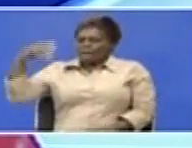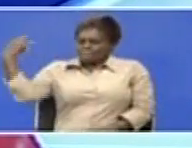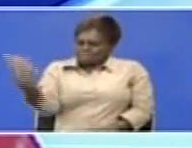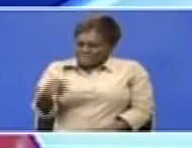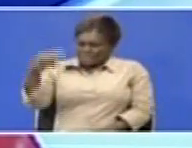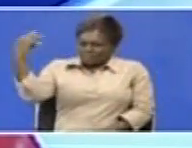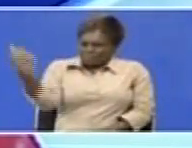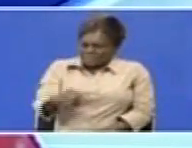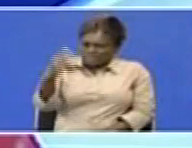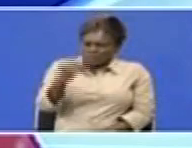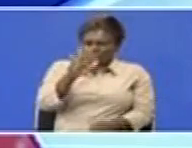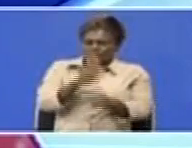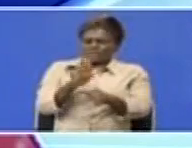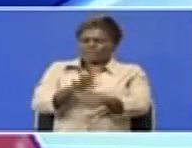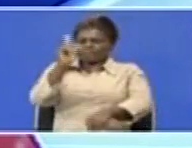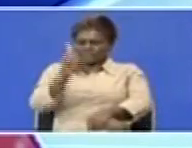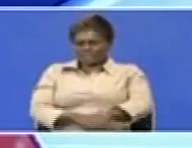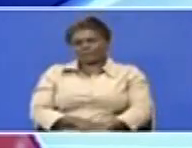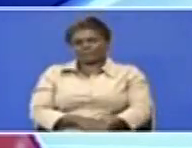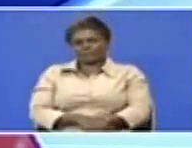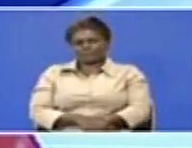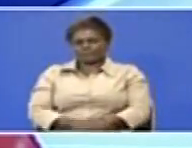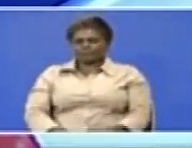her up on several previous occasions.